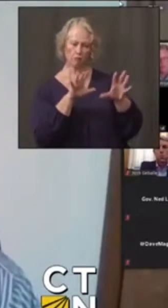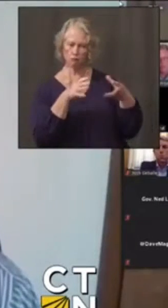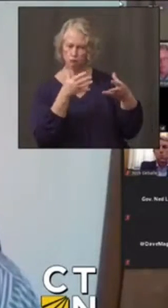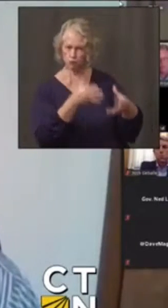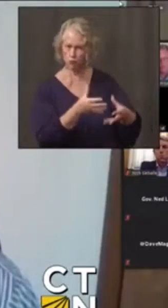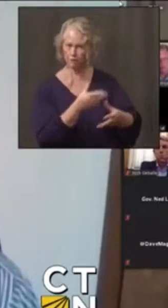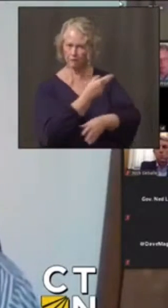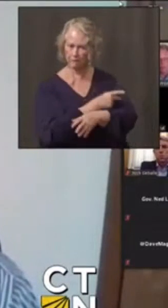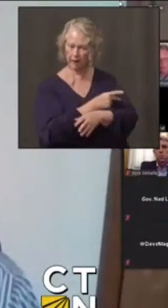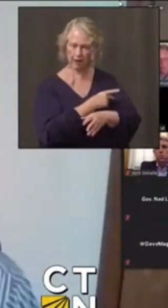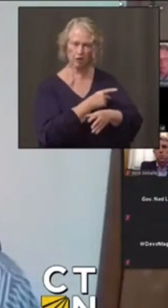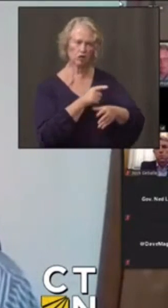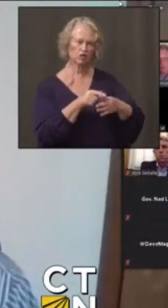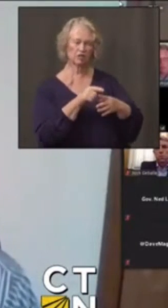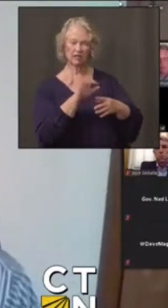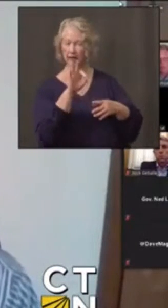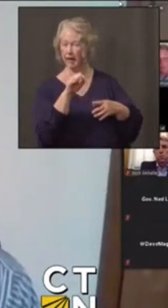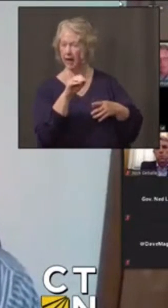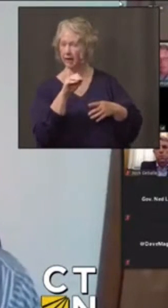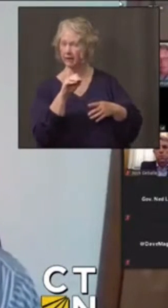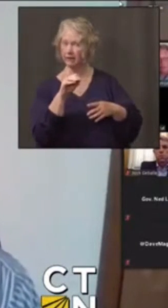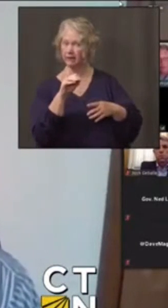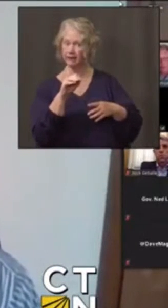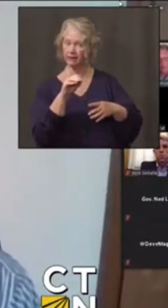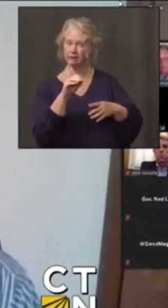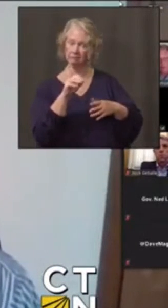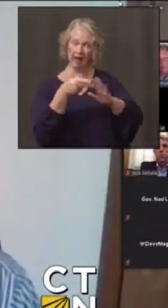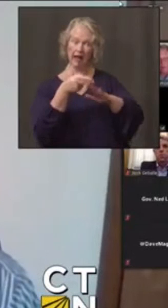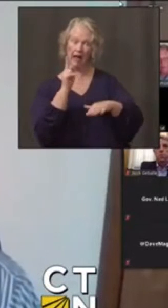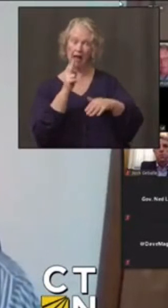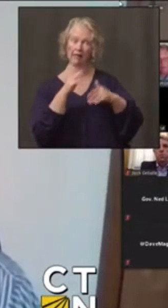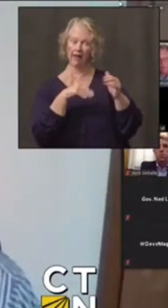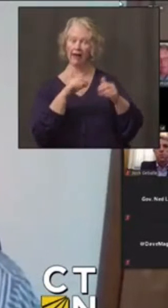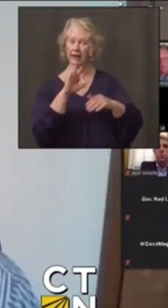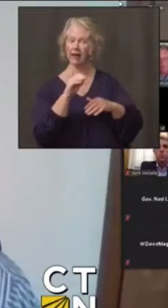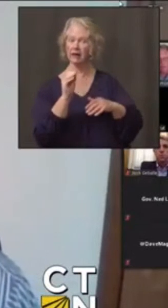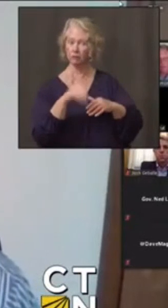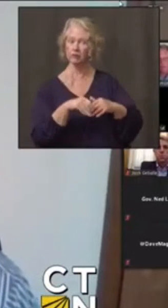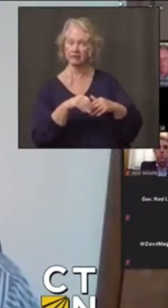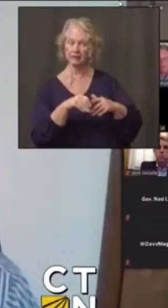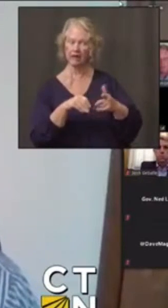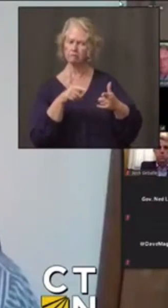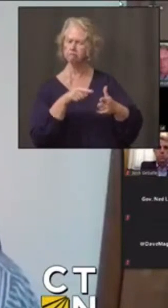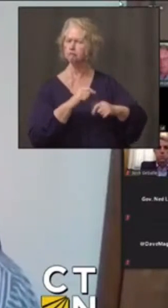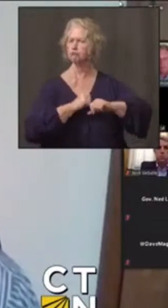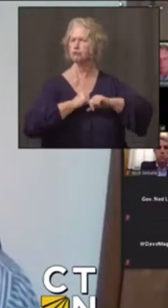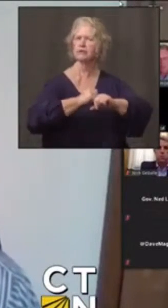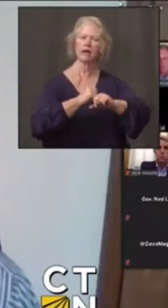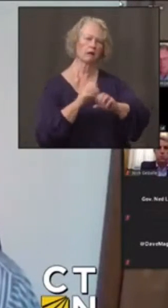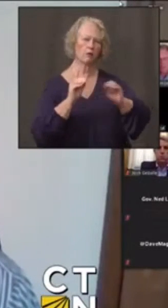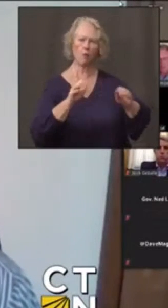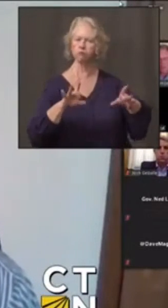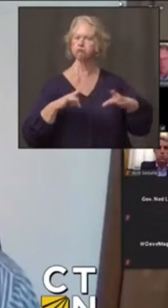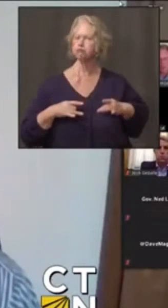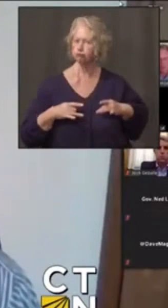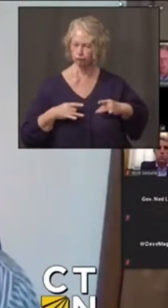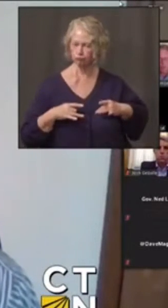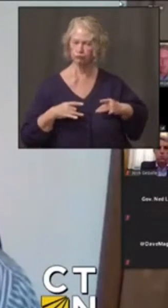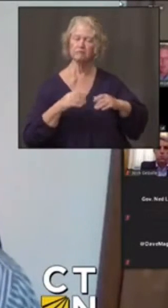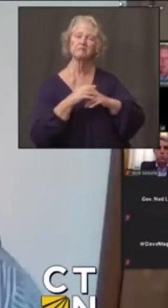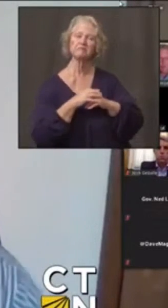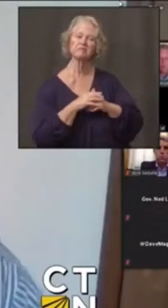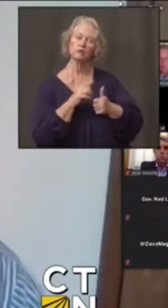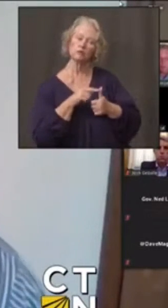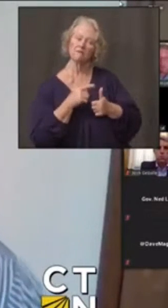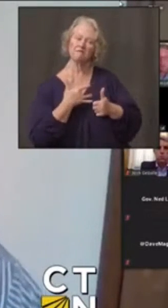the 90+% protection rate against infection. The efficacy, therefore, very